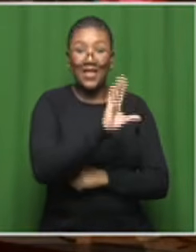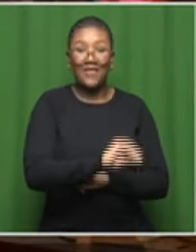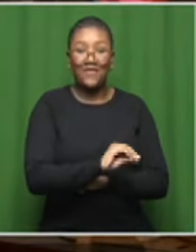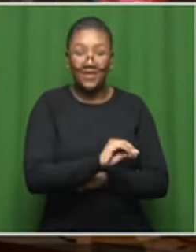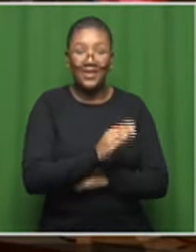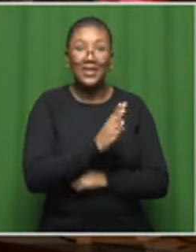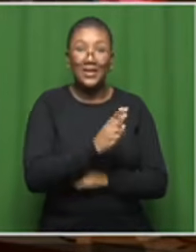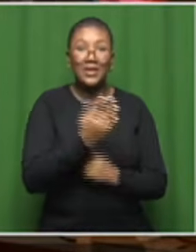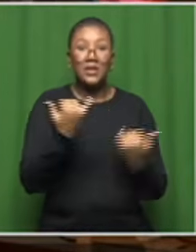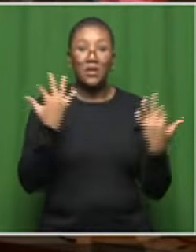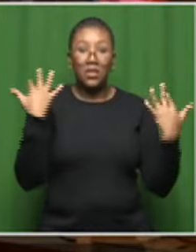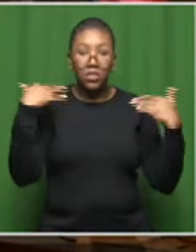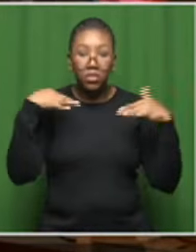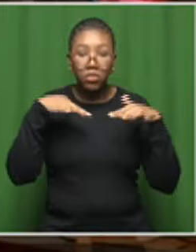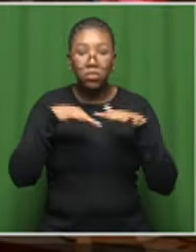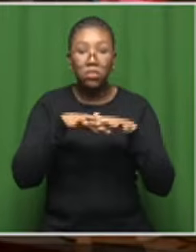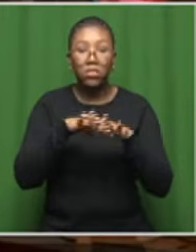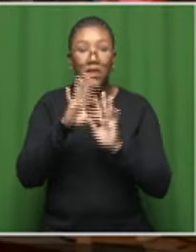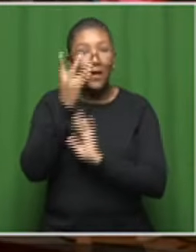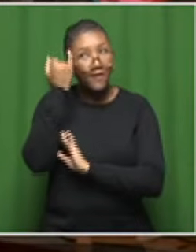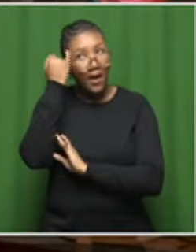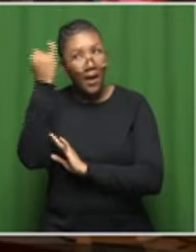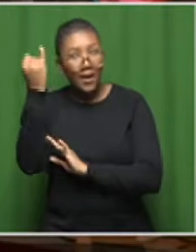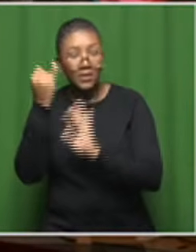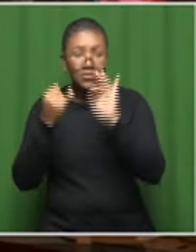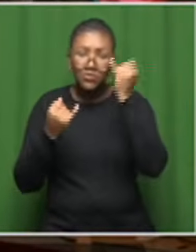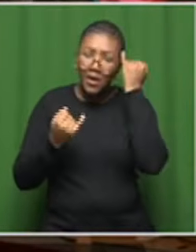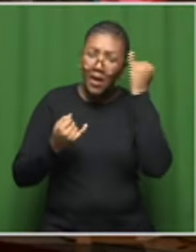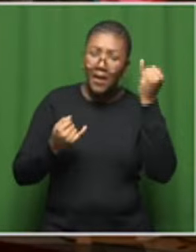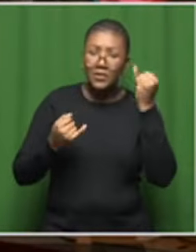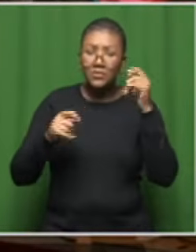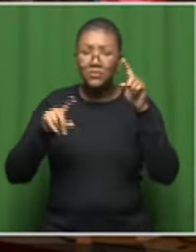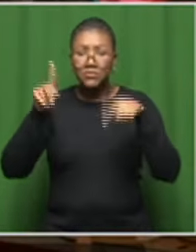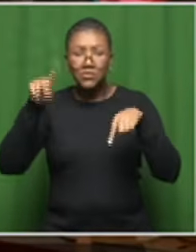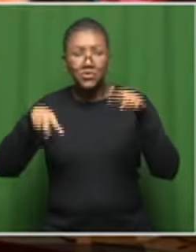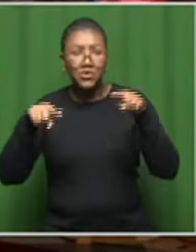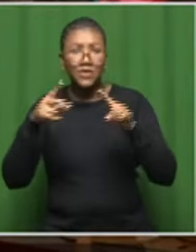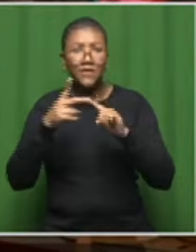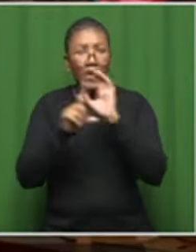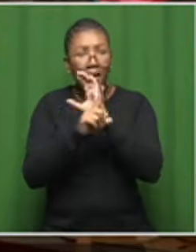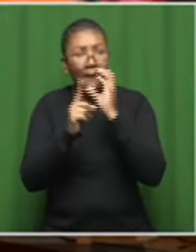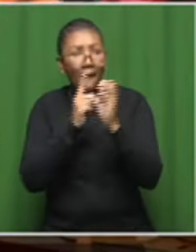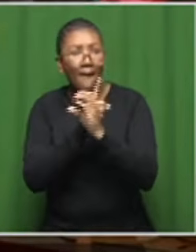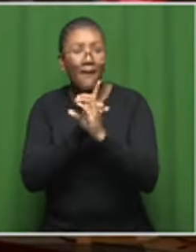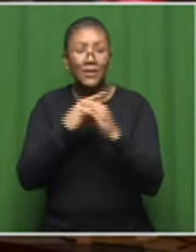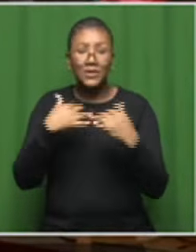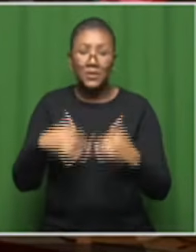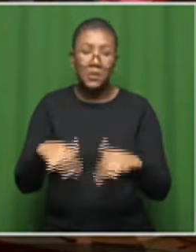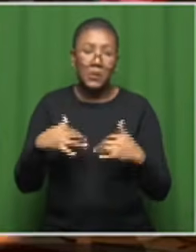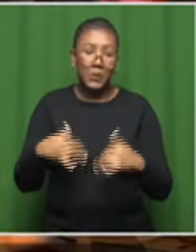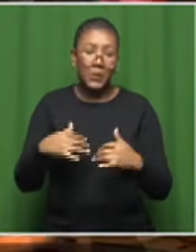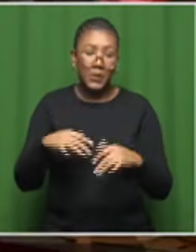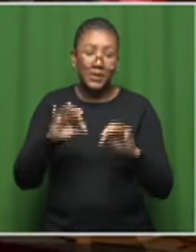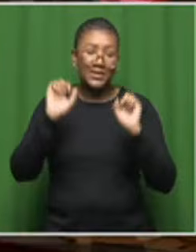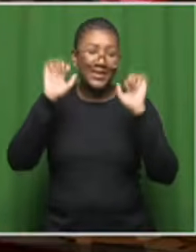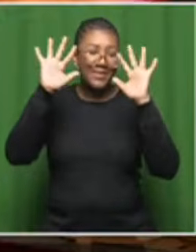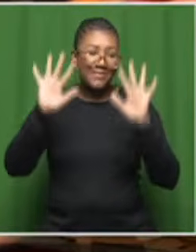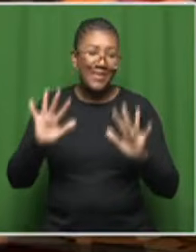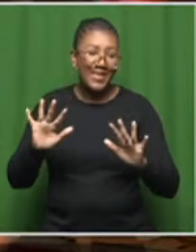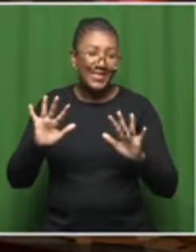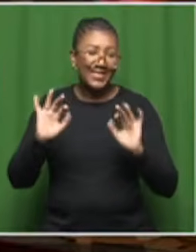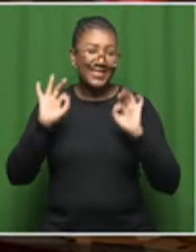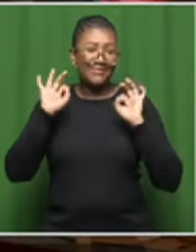was blending different ideas, different cultures, and stunning, amazing. All the artists,